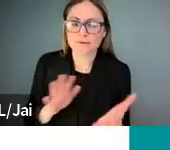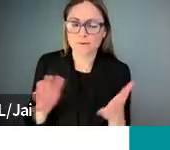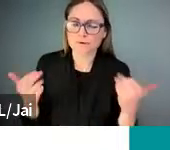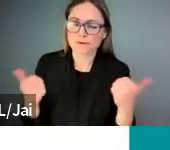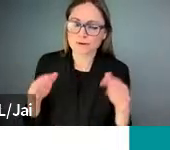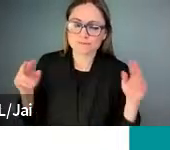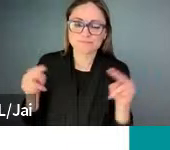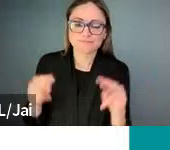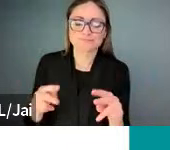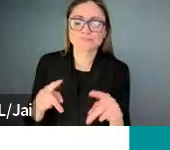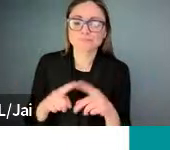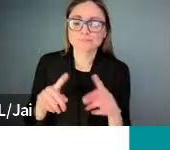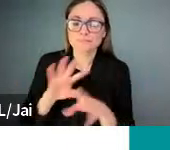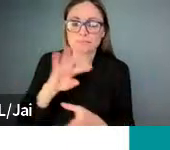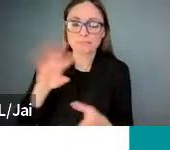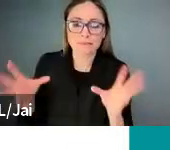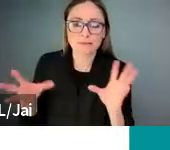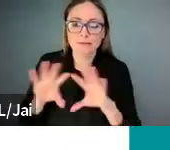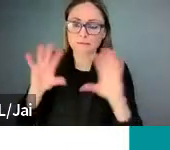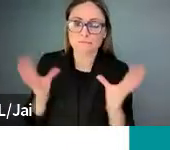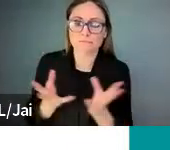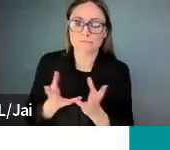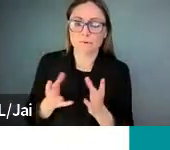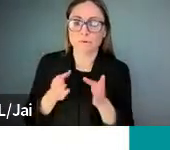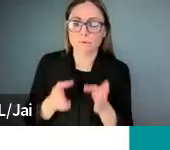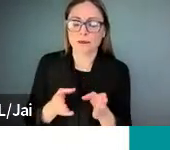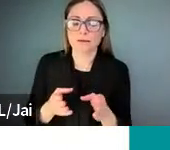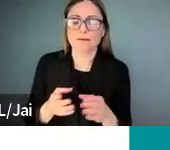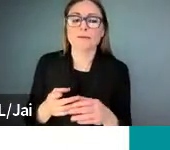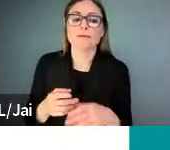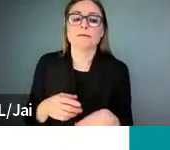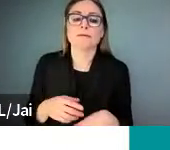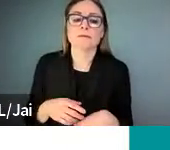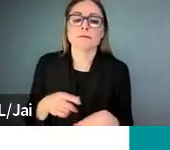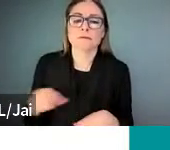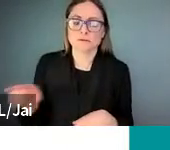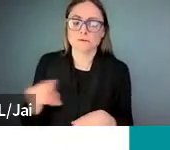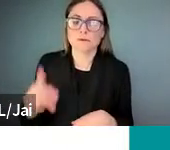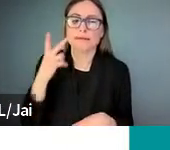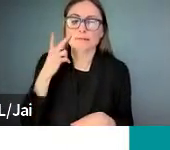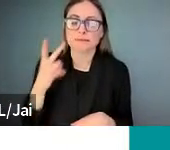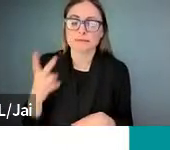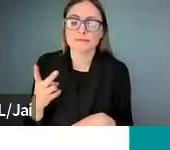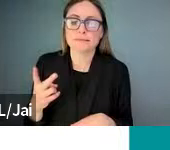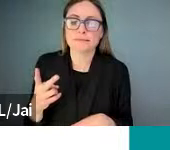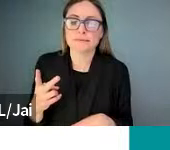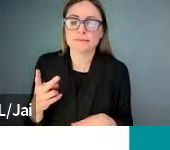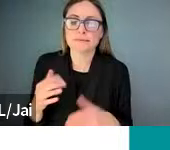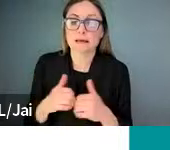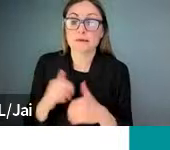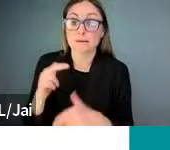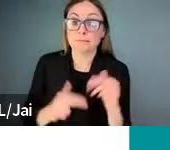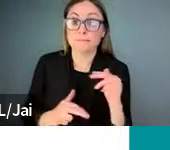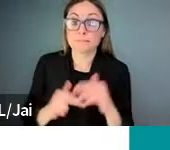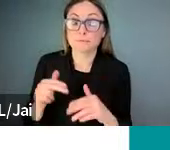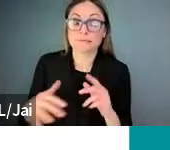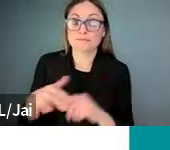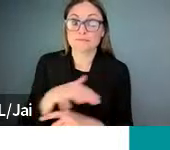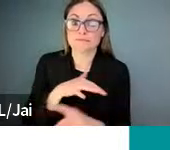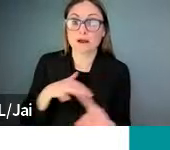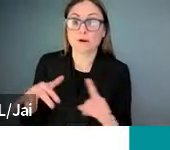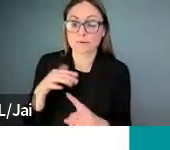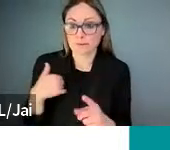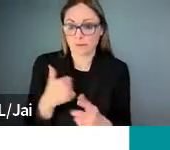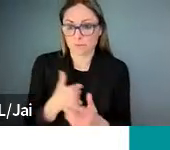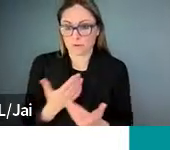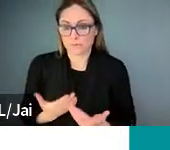at that in a comprehensive way so that you all can see how will the built environment that we're